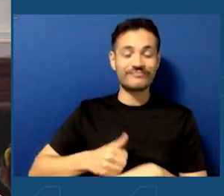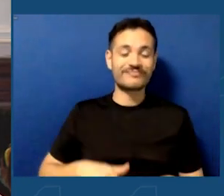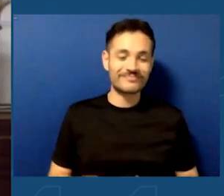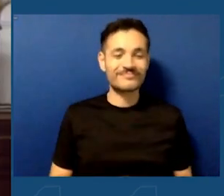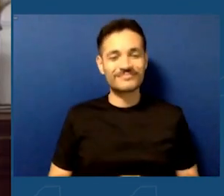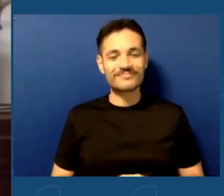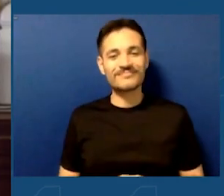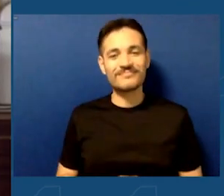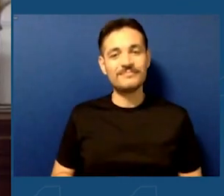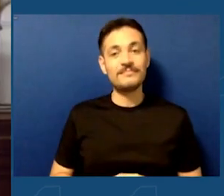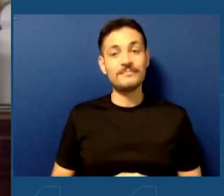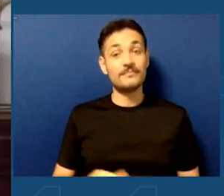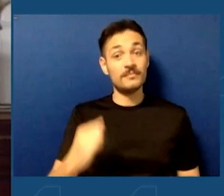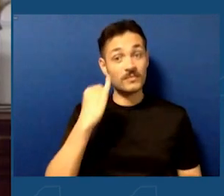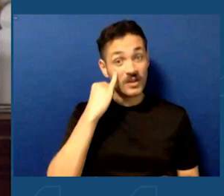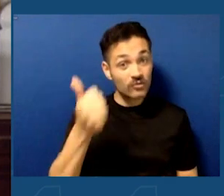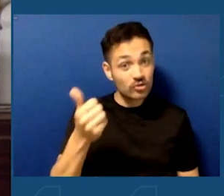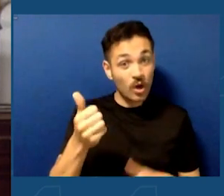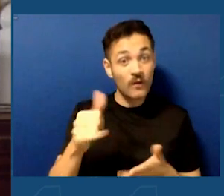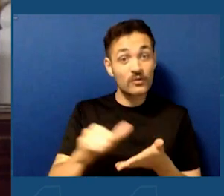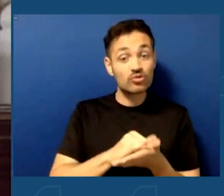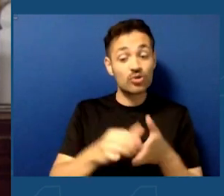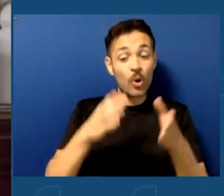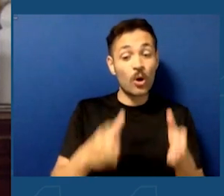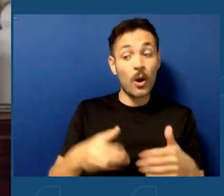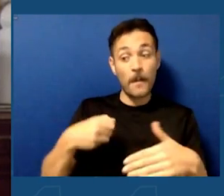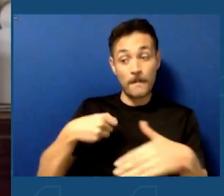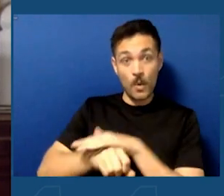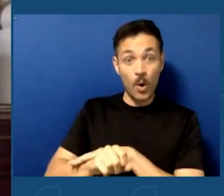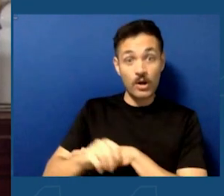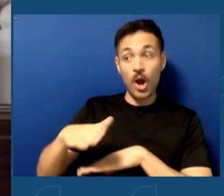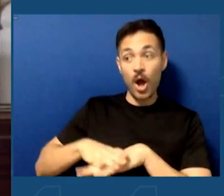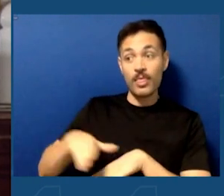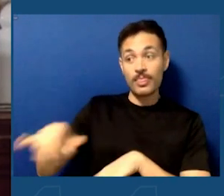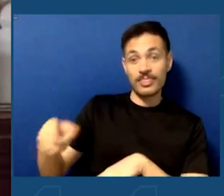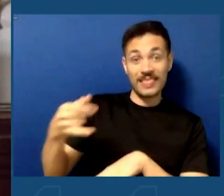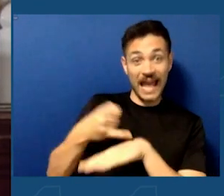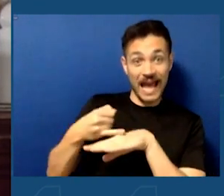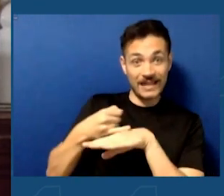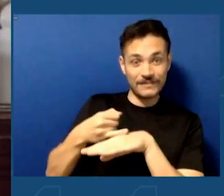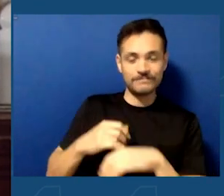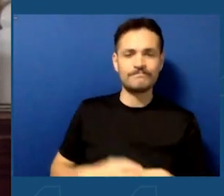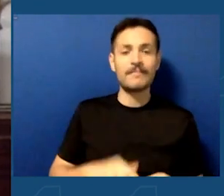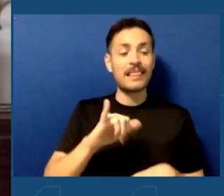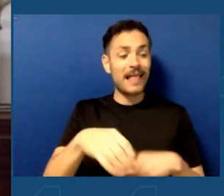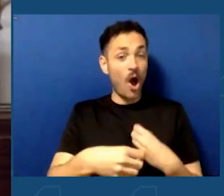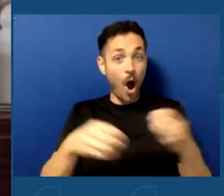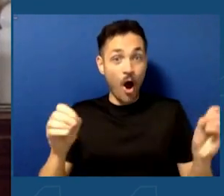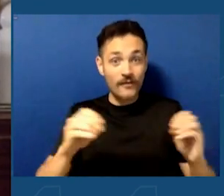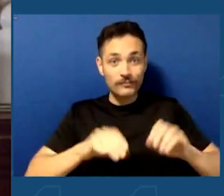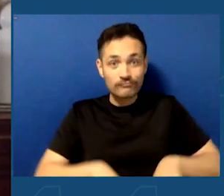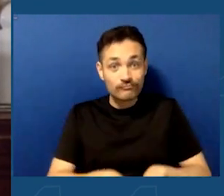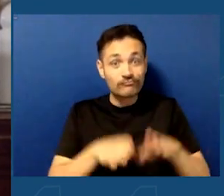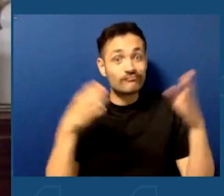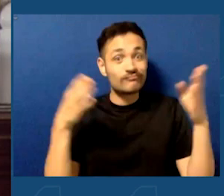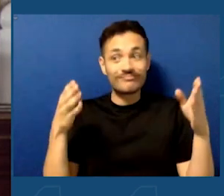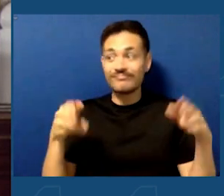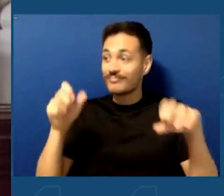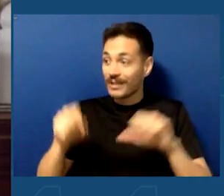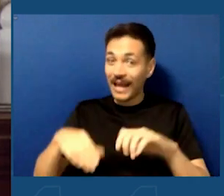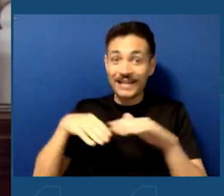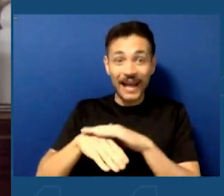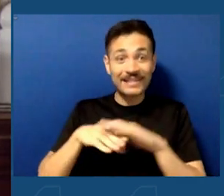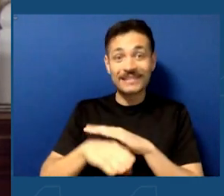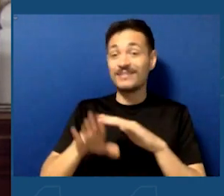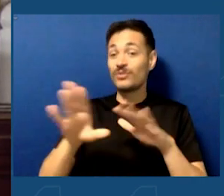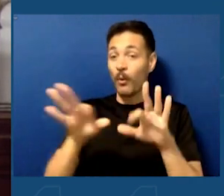So if you are a New Yorker who was born on the island, once the office opens, you will have the ability to access your vital documents here in New